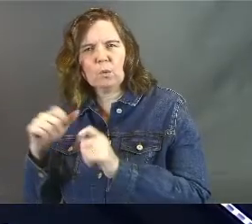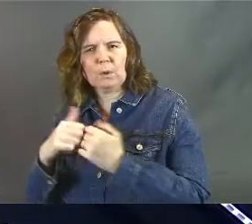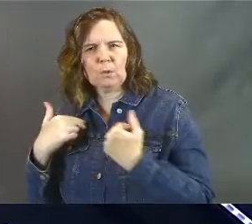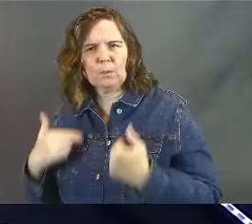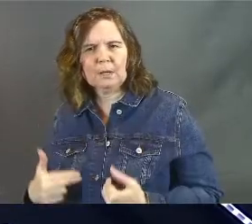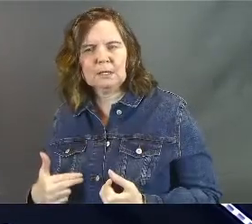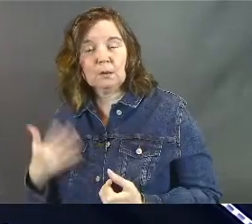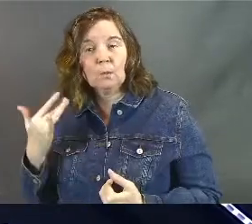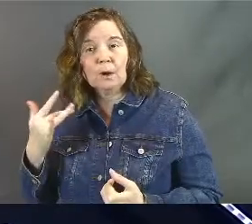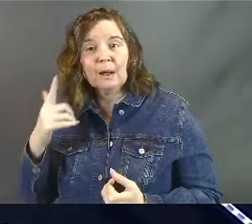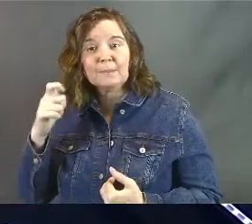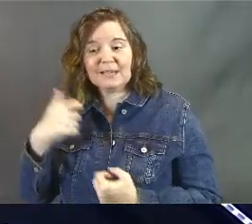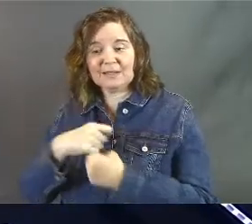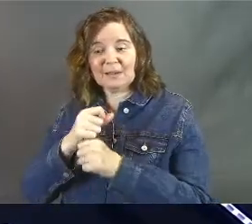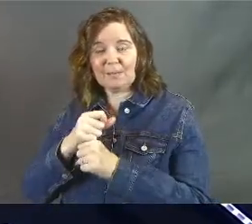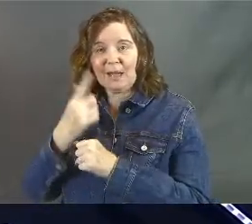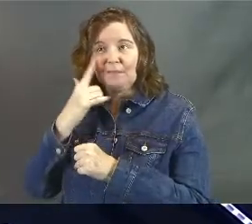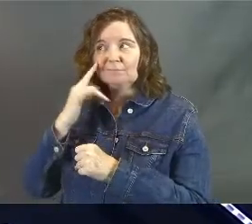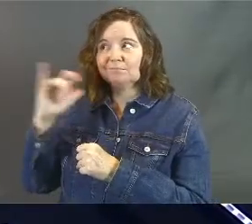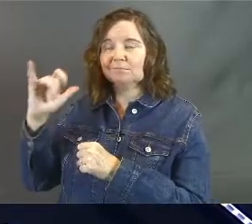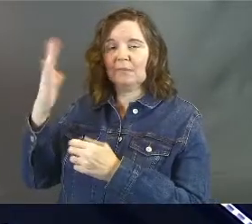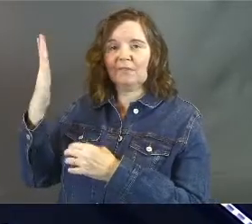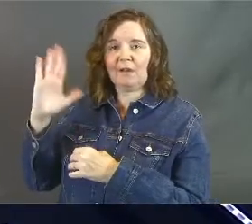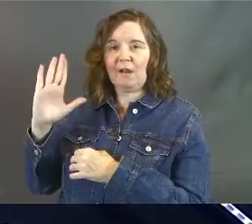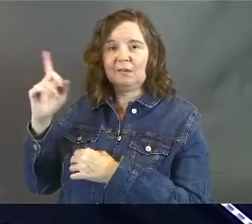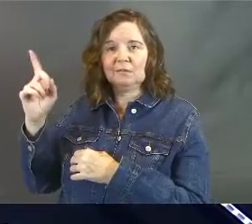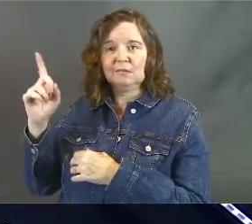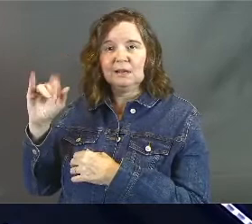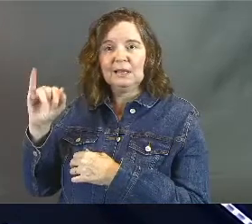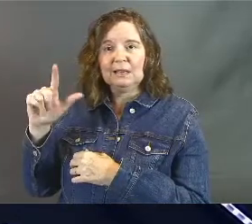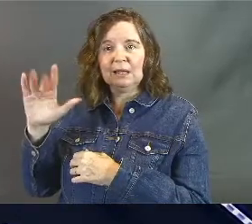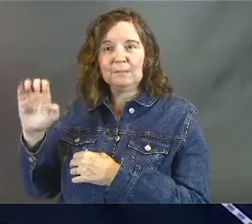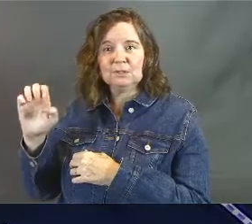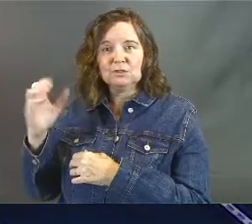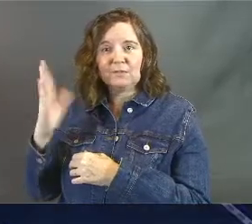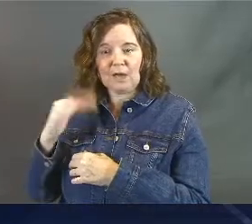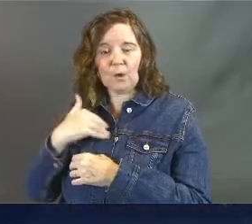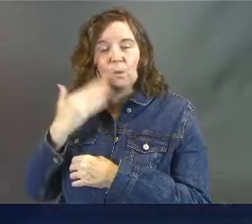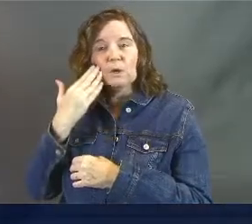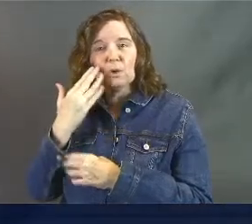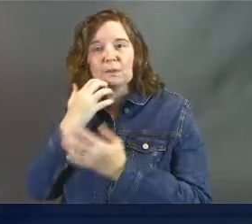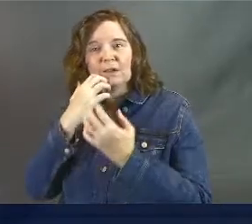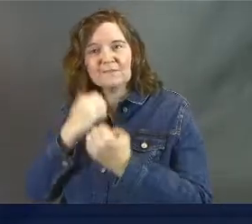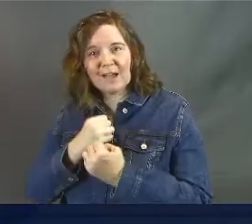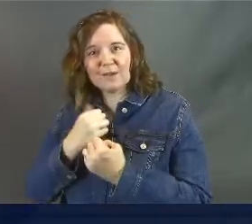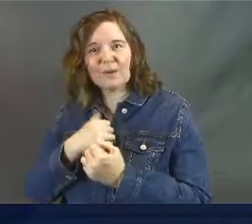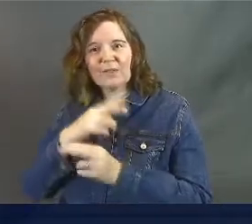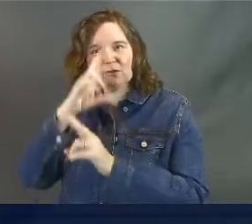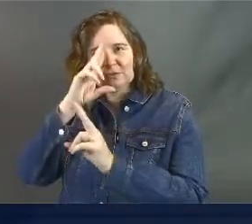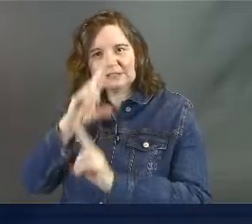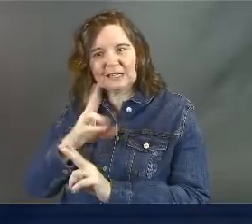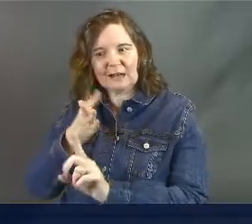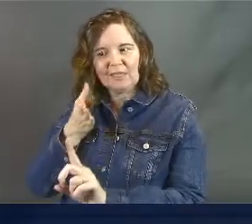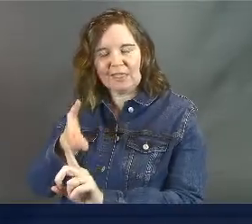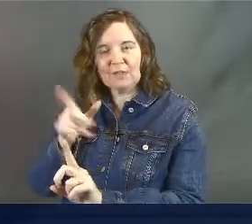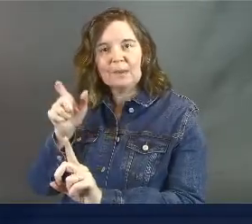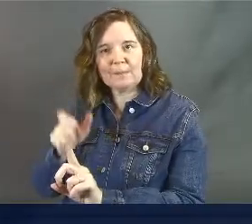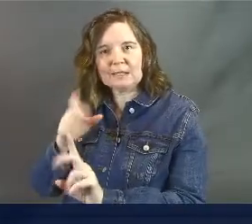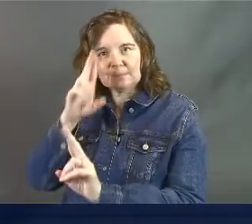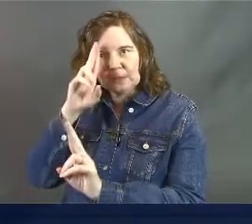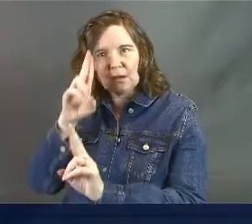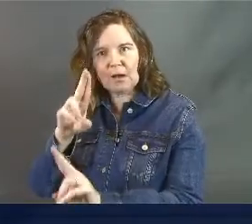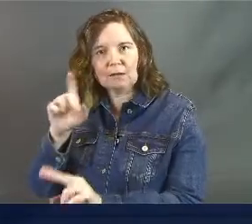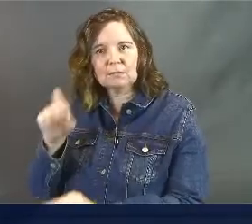humanity? Because they're made in the image of God. And we know that there is value and that there is dignity there that must